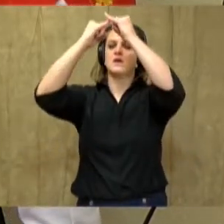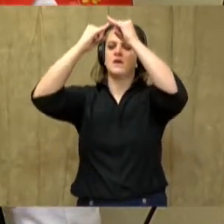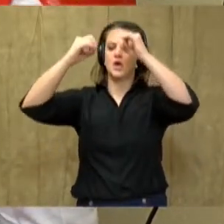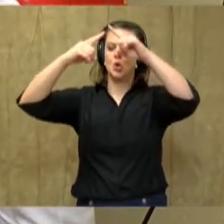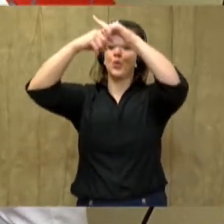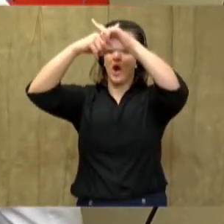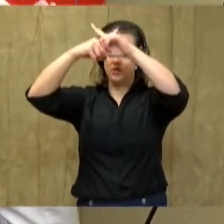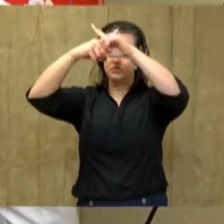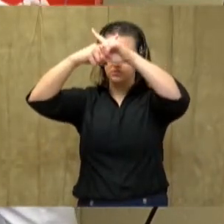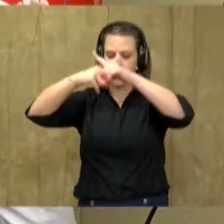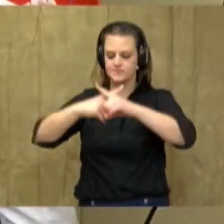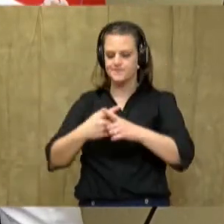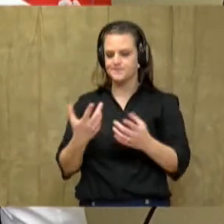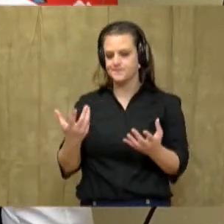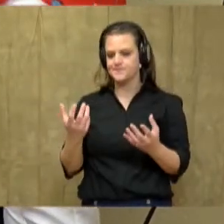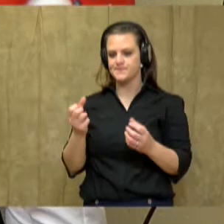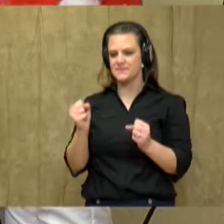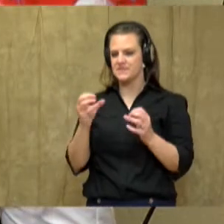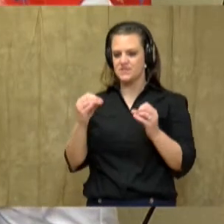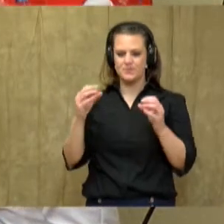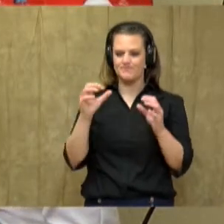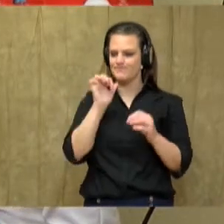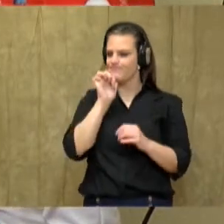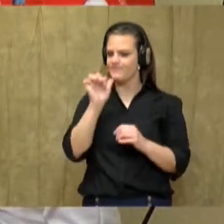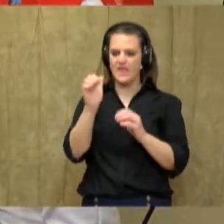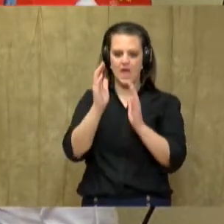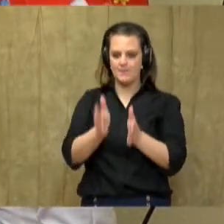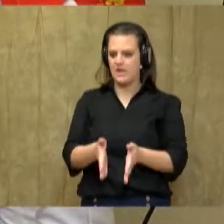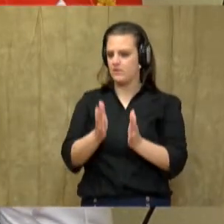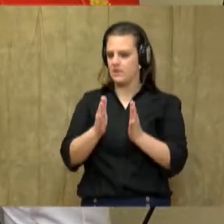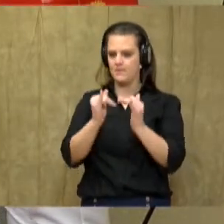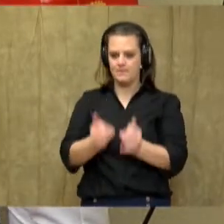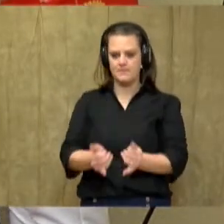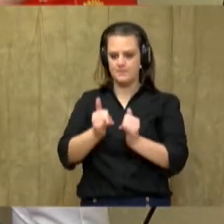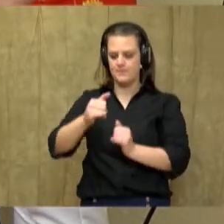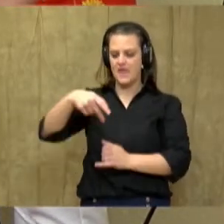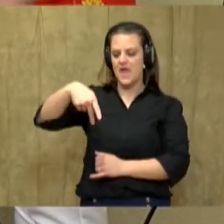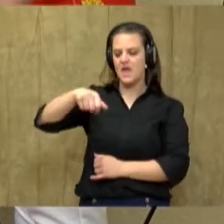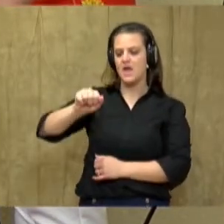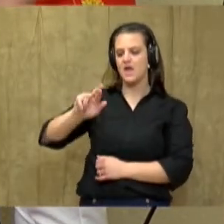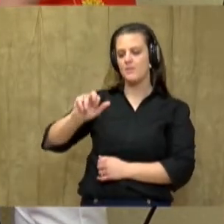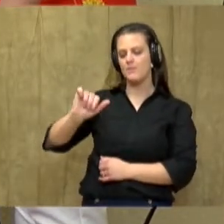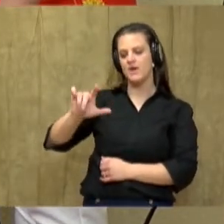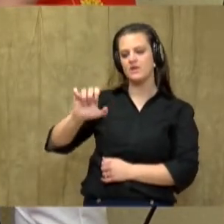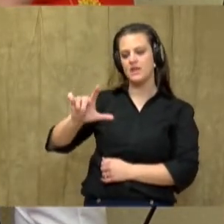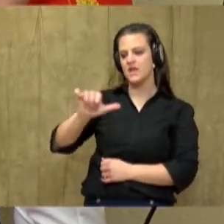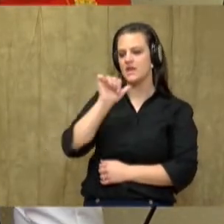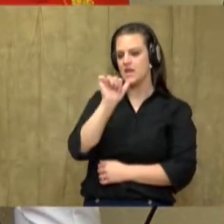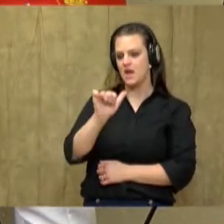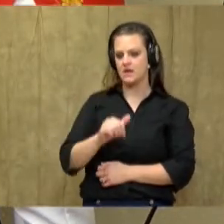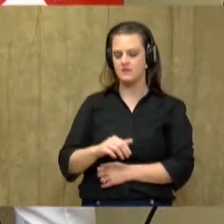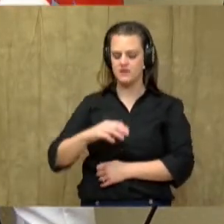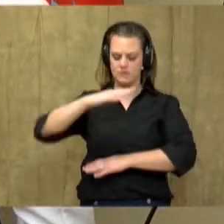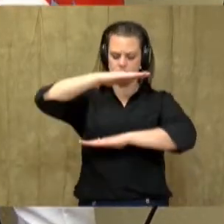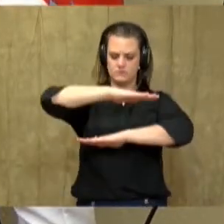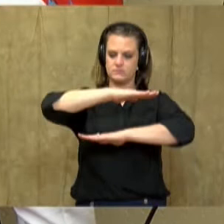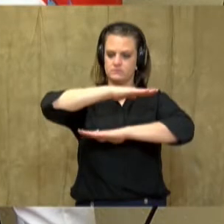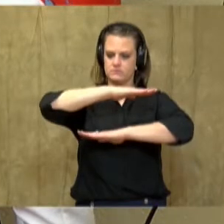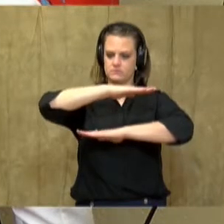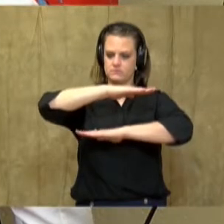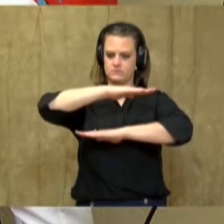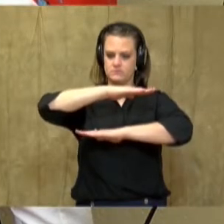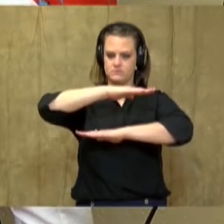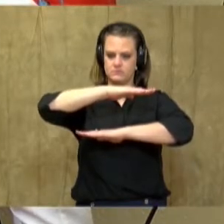cross. So those sides would not be parallel. But what about the top and bottom?